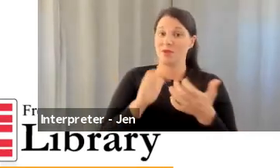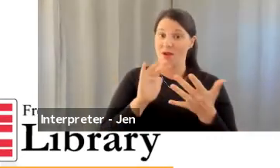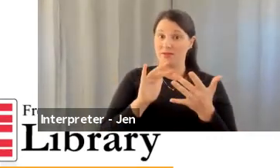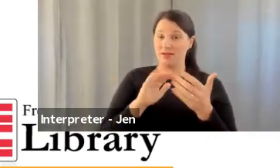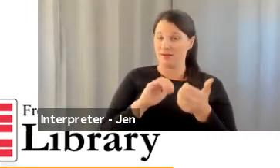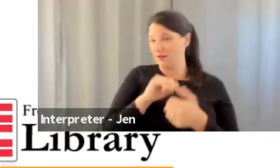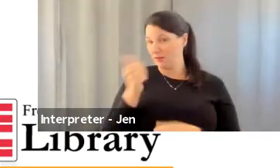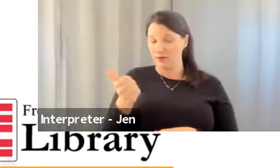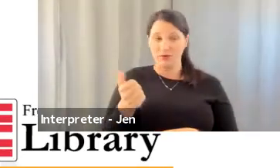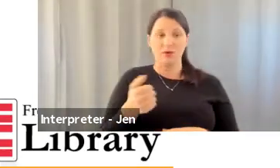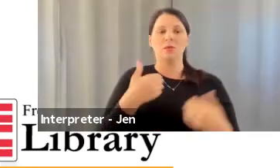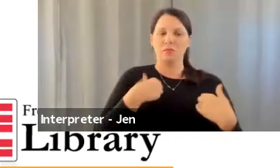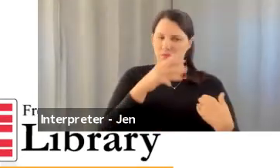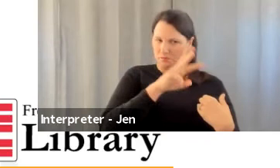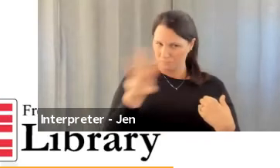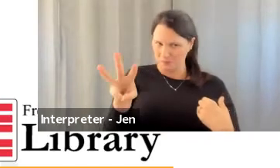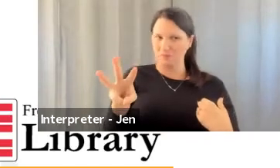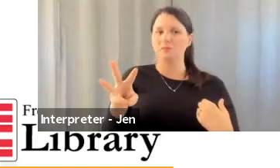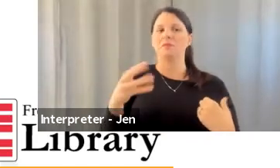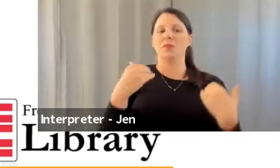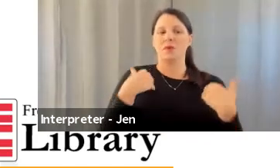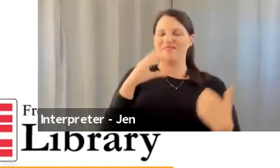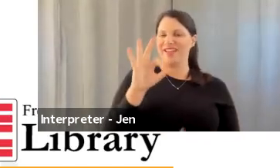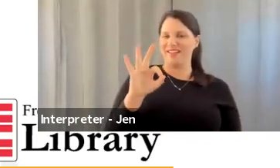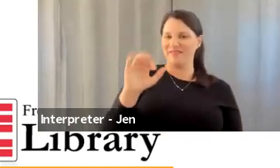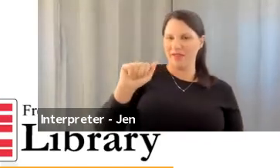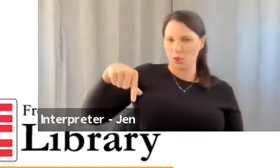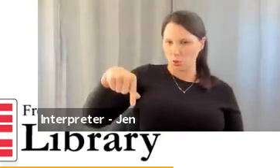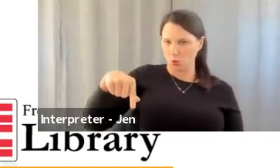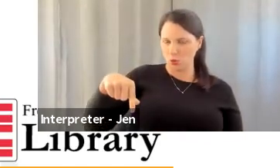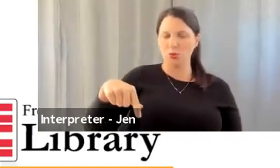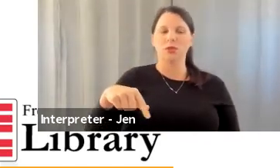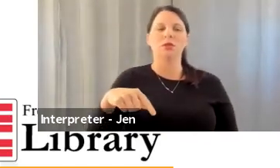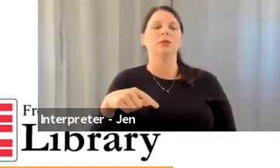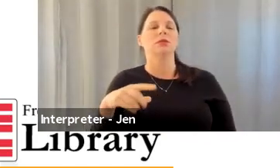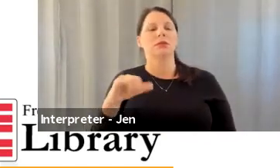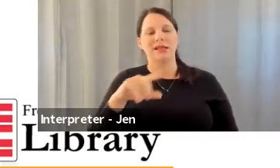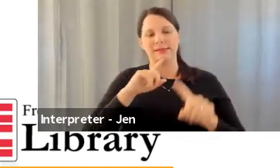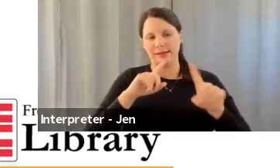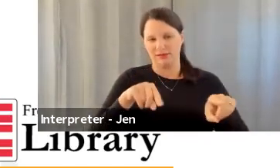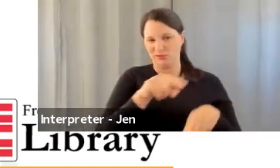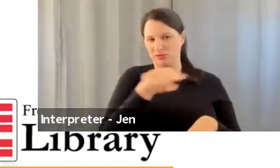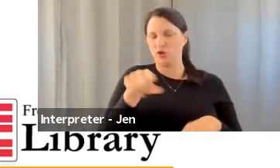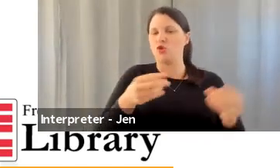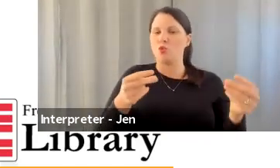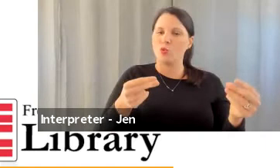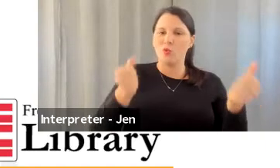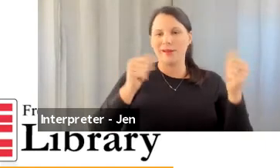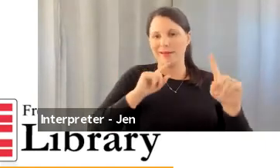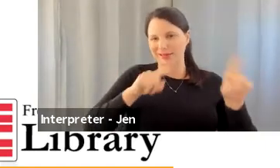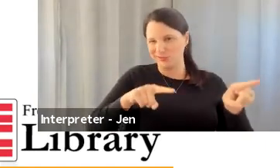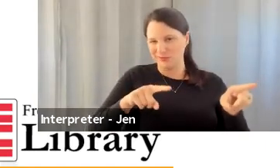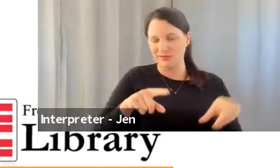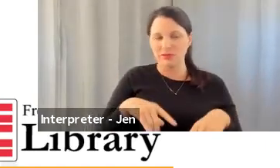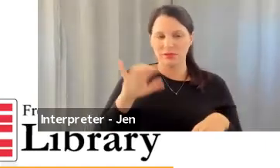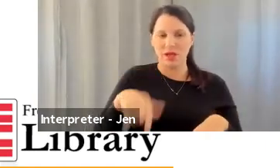our website. We have a FAQs page, which is this quick answers link here. You can call us.